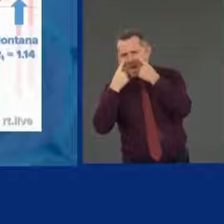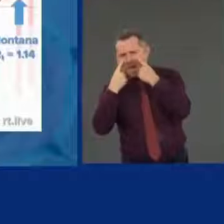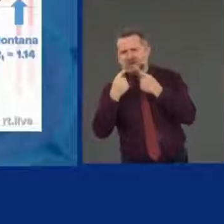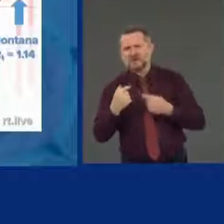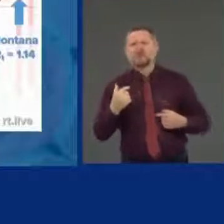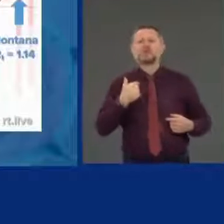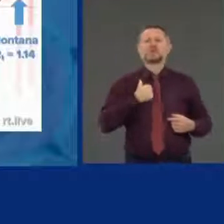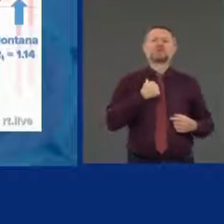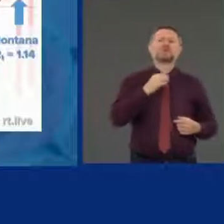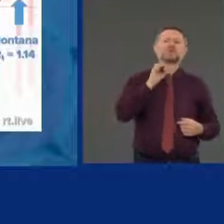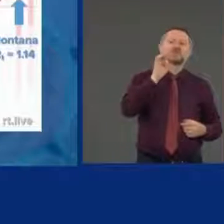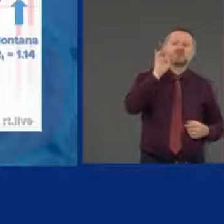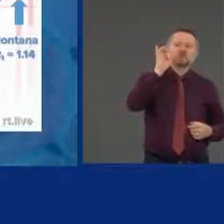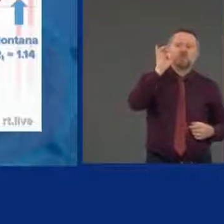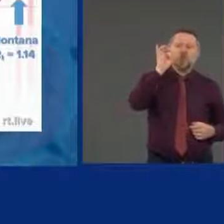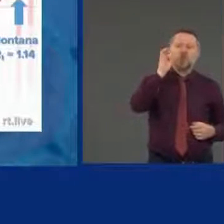that.